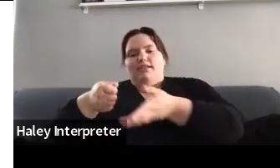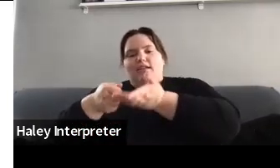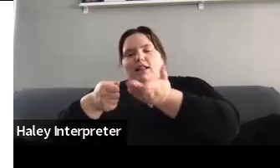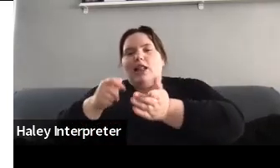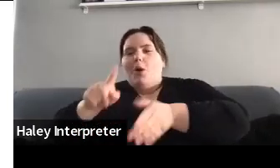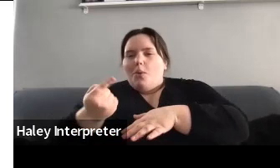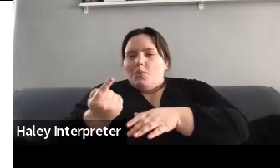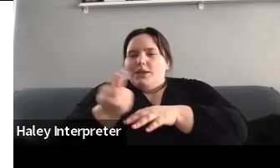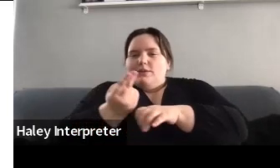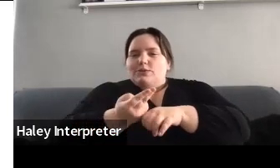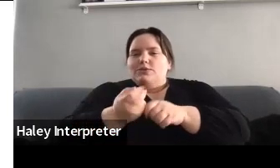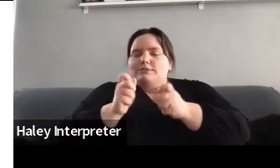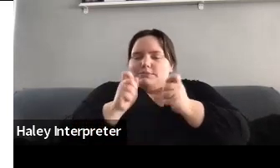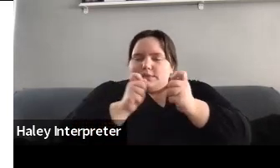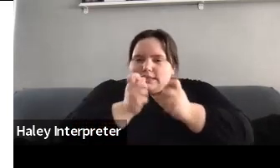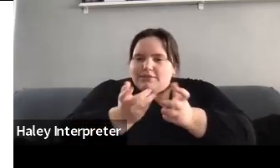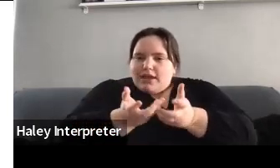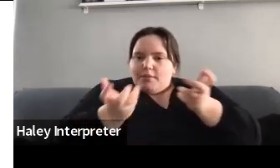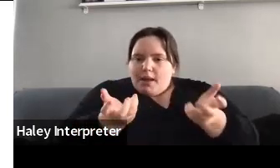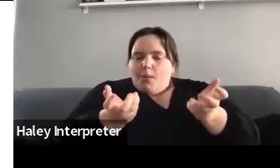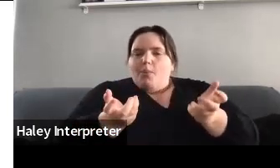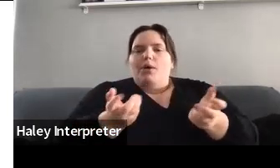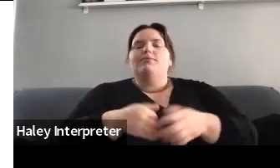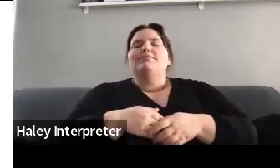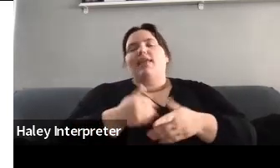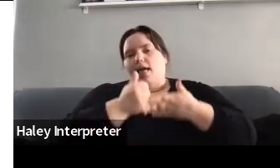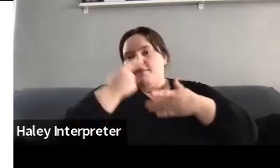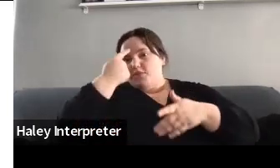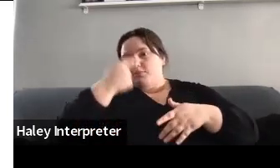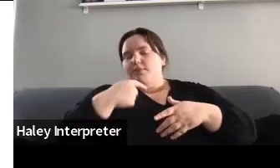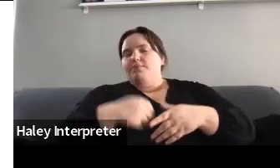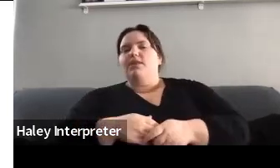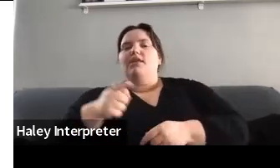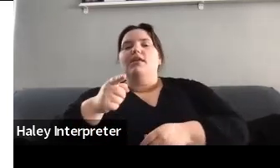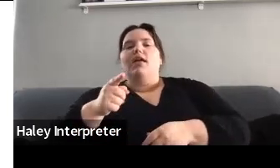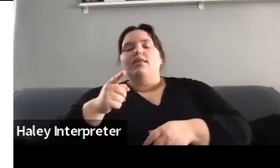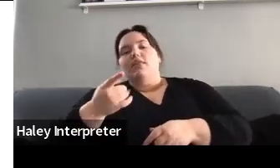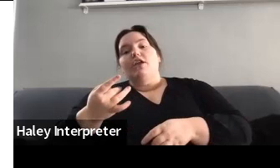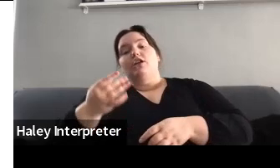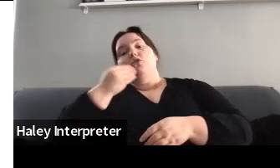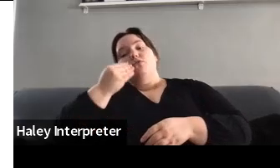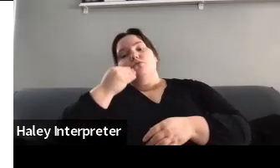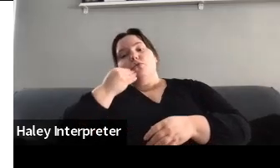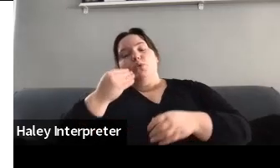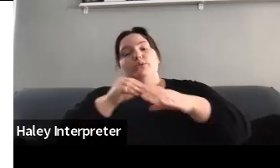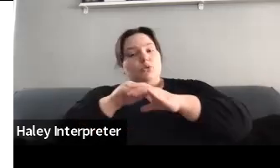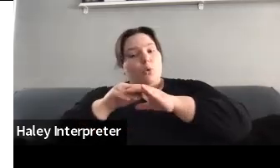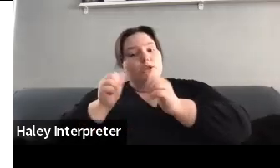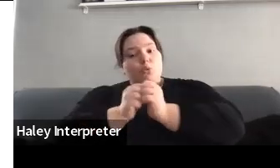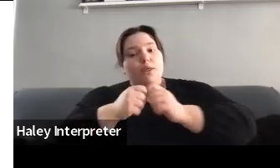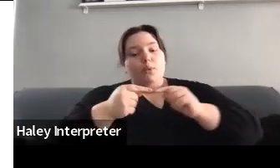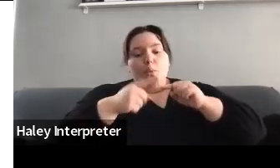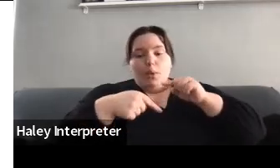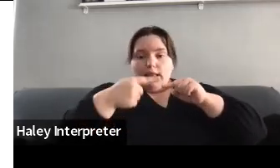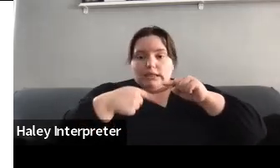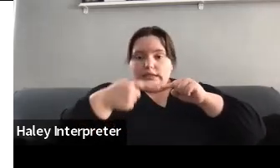for me. You can get food storage on wheels. So the other picture on this slide is a picture of a food